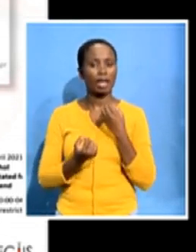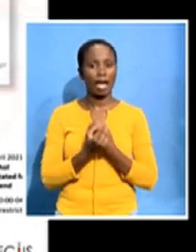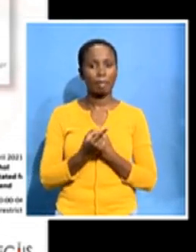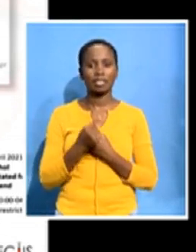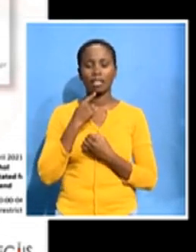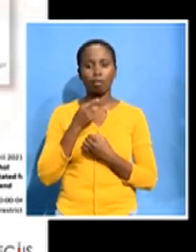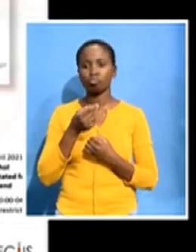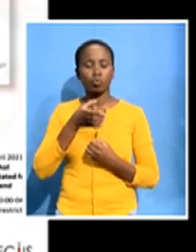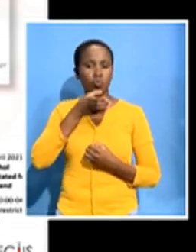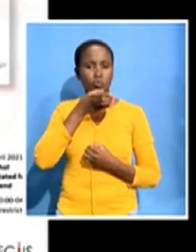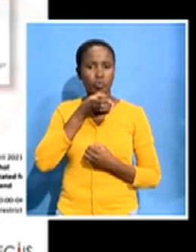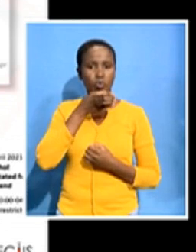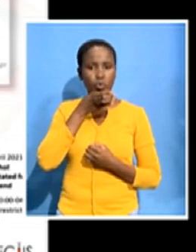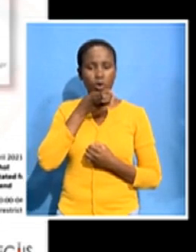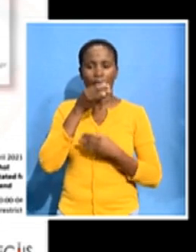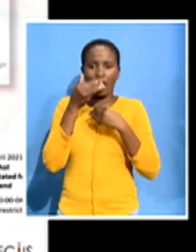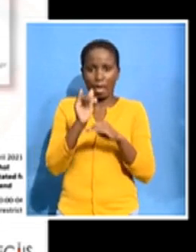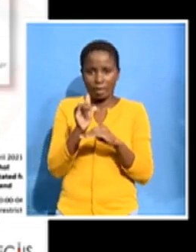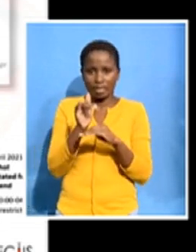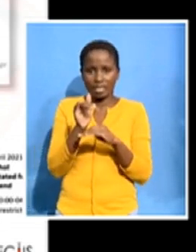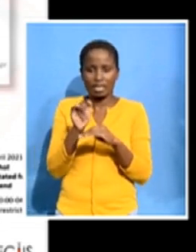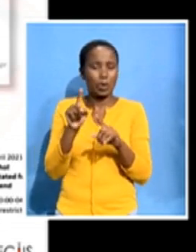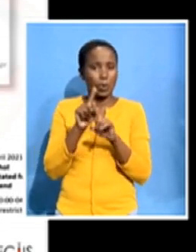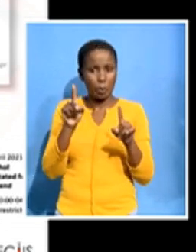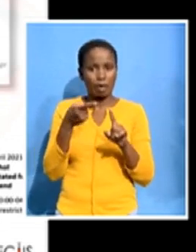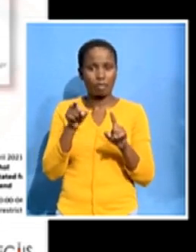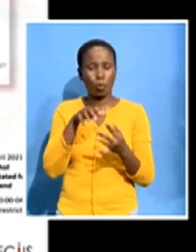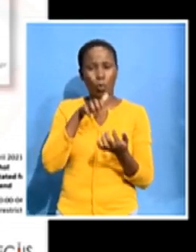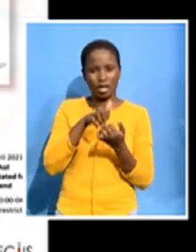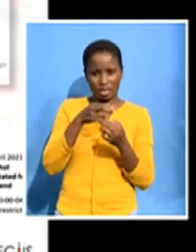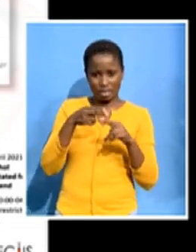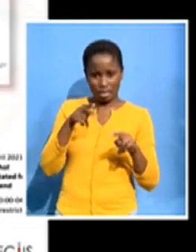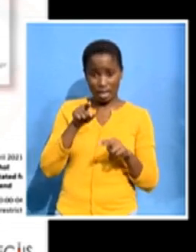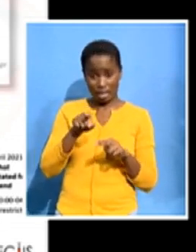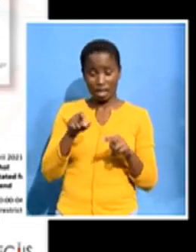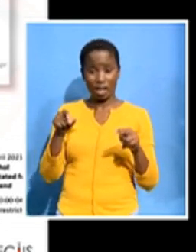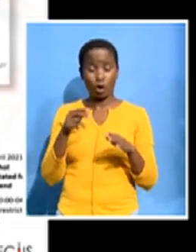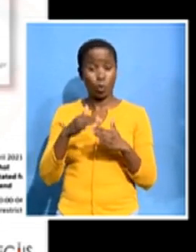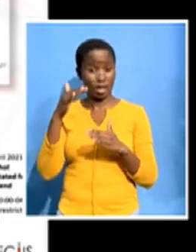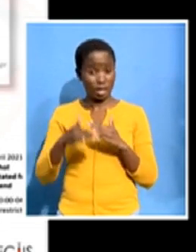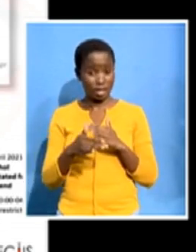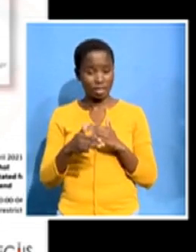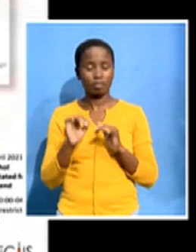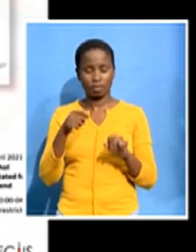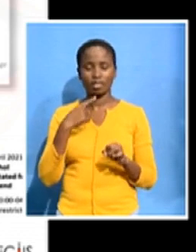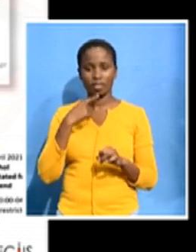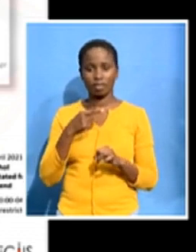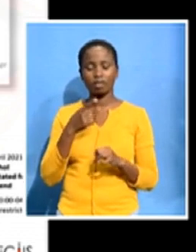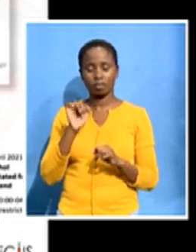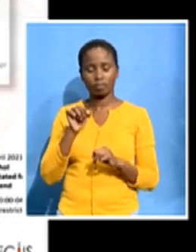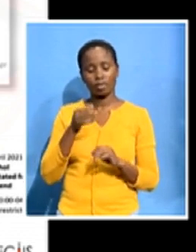no alcohol restrictions to Easter weekend. There was no alcohol restrictions the week before, but in Easter there was limited alcohol